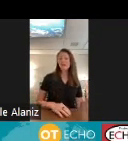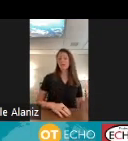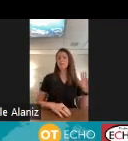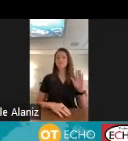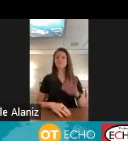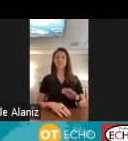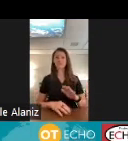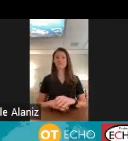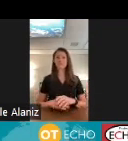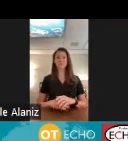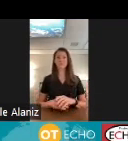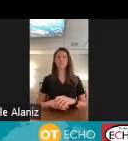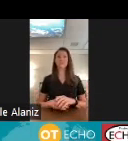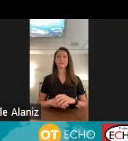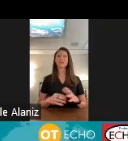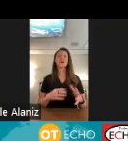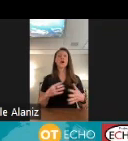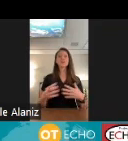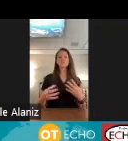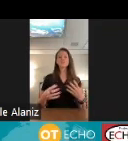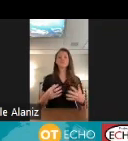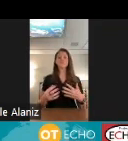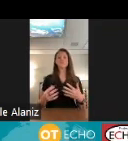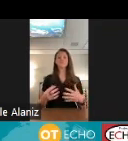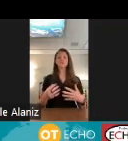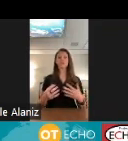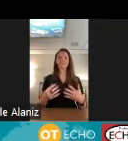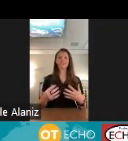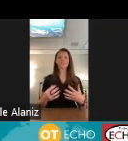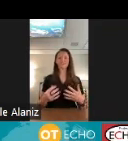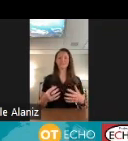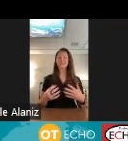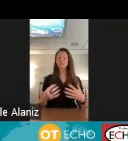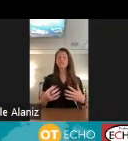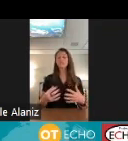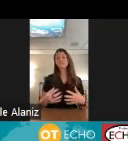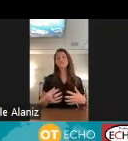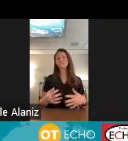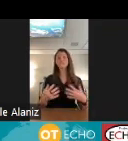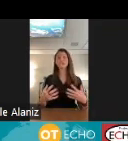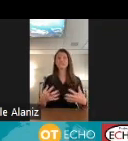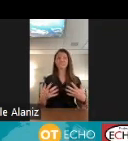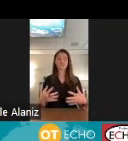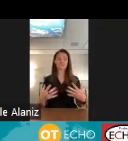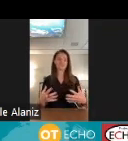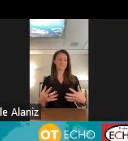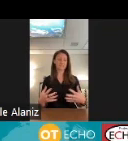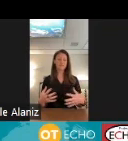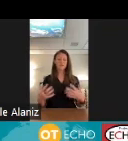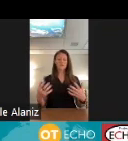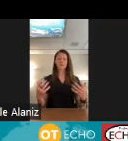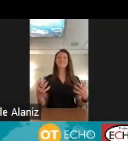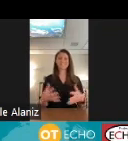that out and be able to stay focused on what's happening here. All of those skills are requiring inhibition, and it really is a foundational